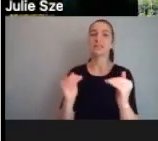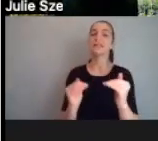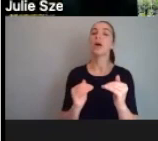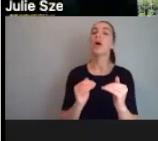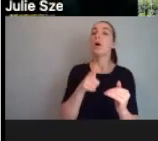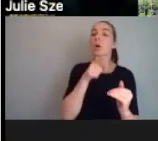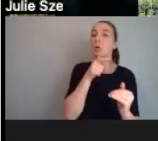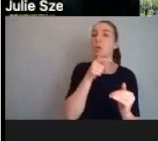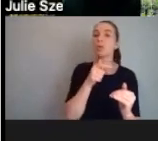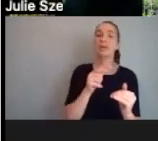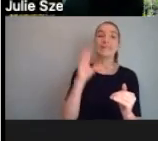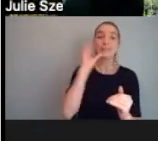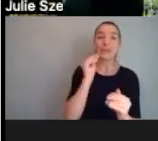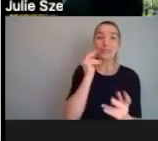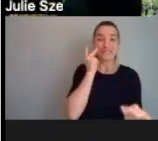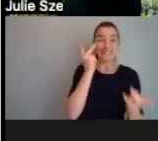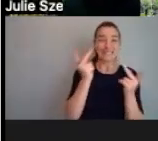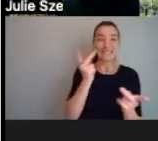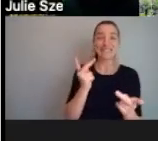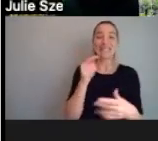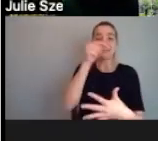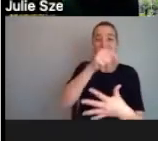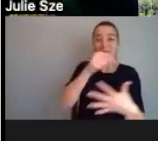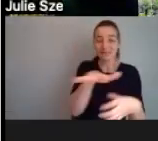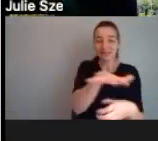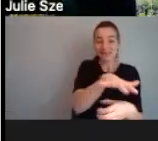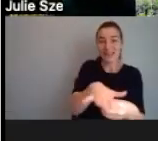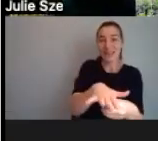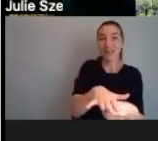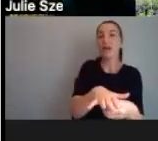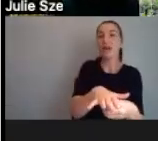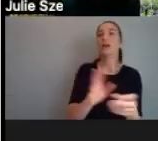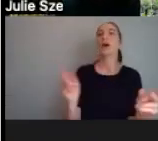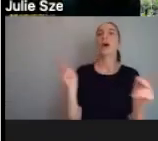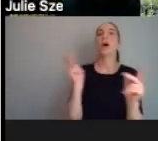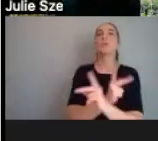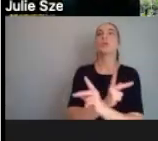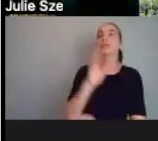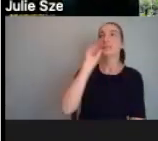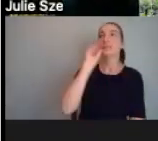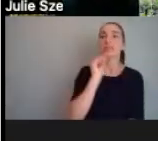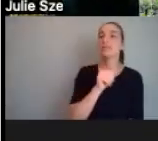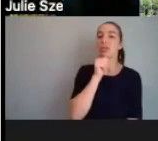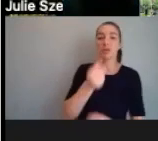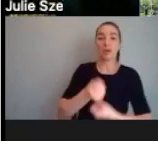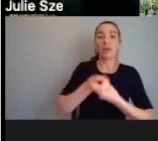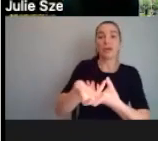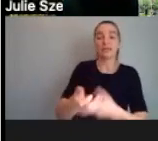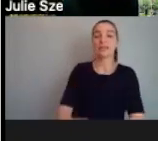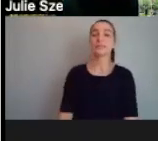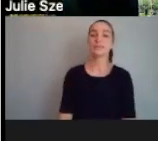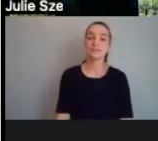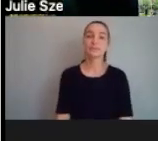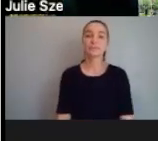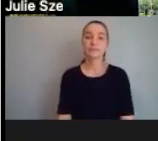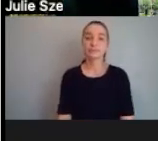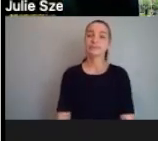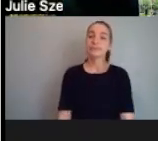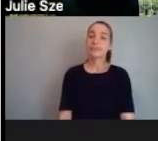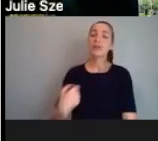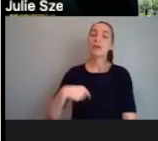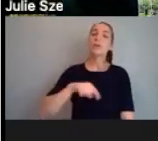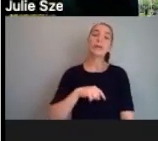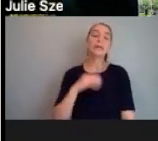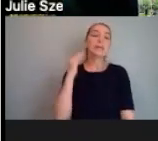in rejecting never-ending death and destruction. Whereas the dominant response is to normalize the shifting baselines of acceptable COVID